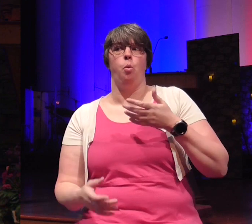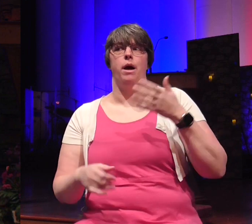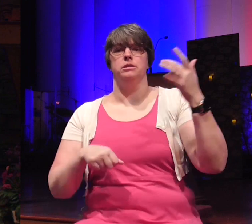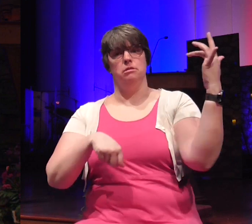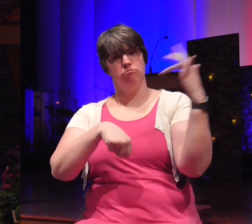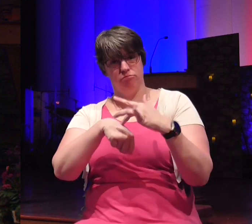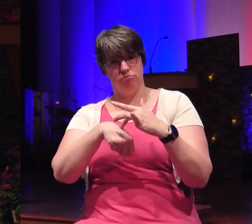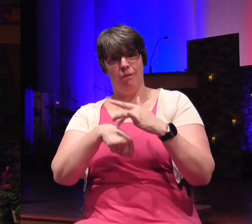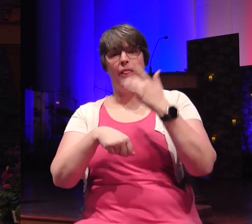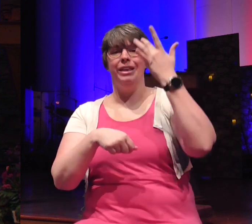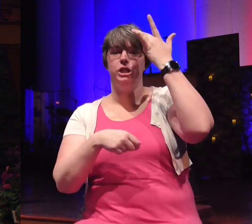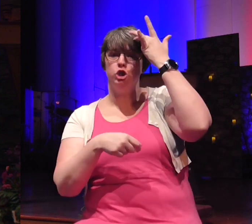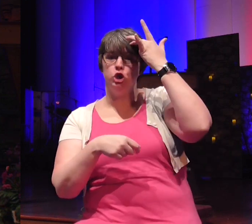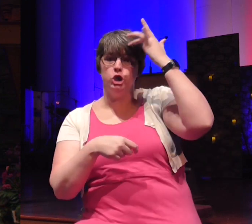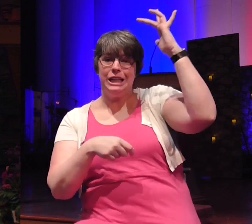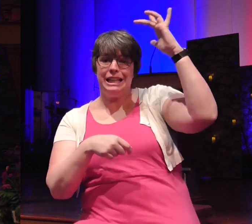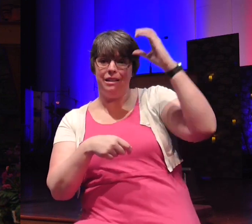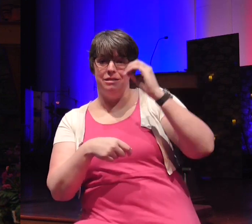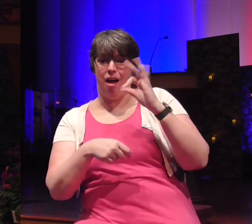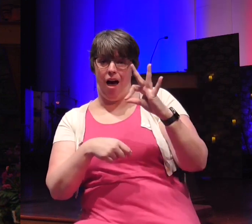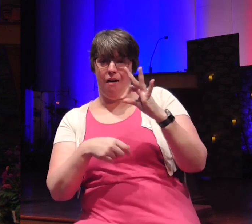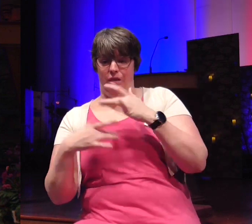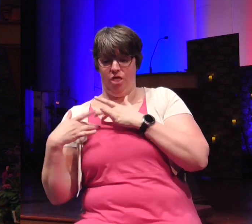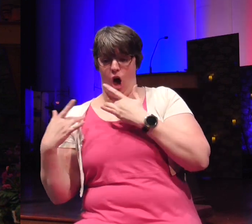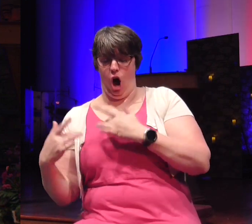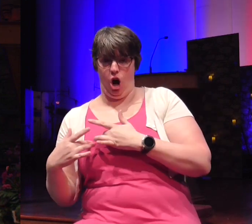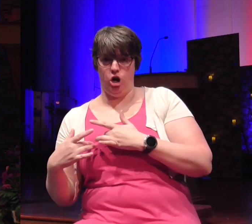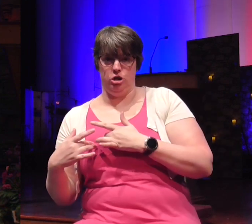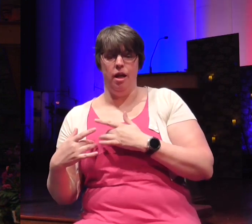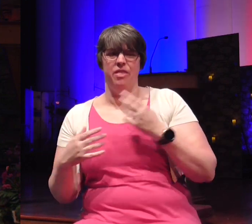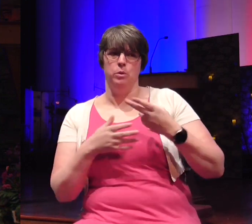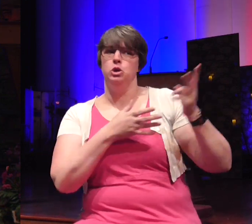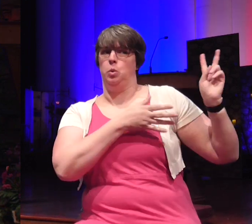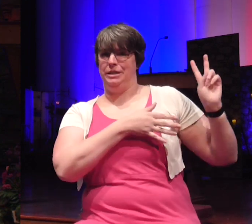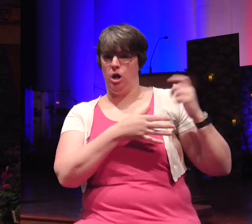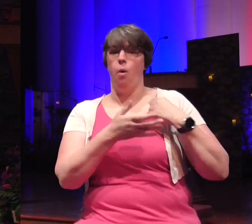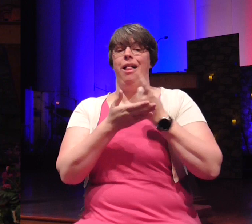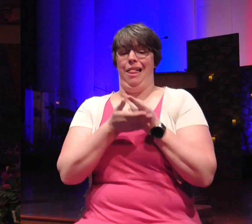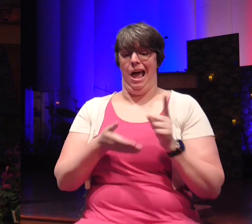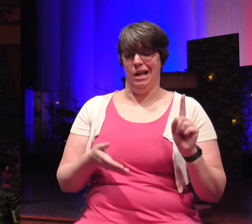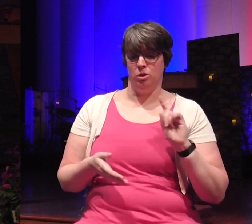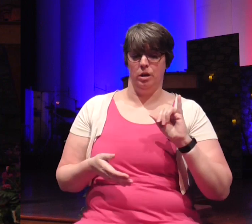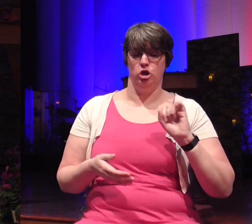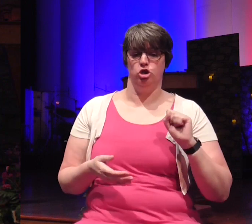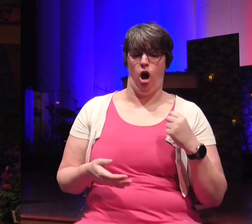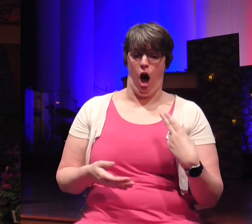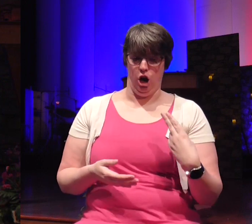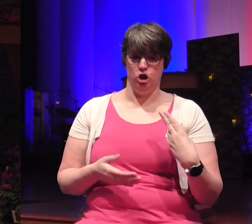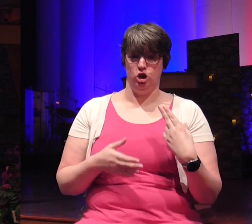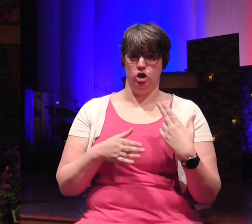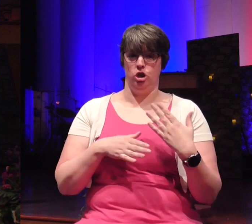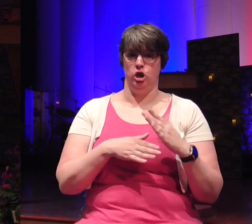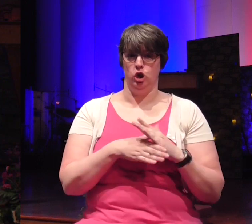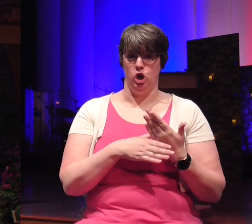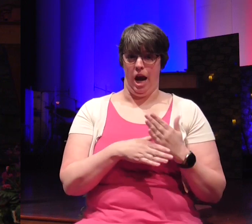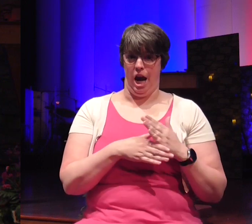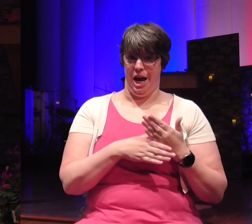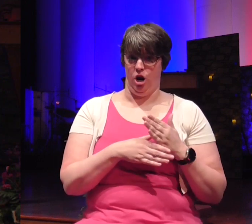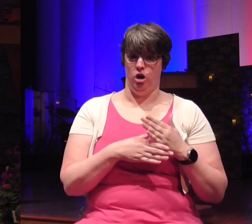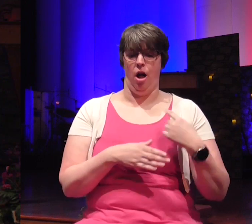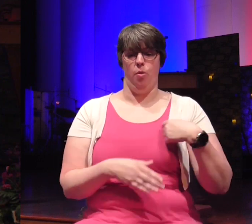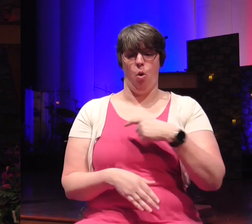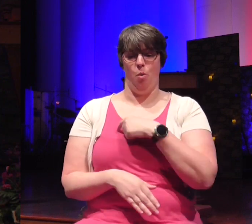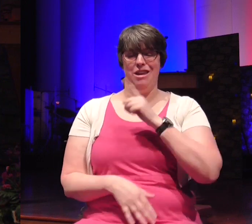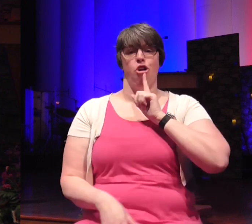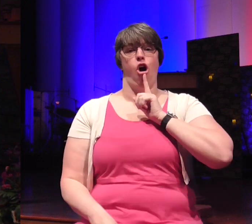the genius of the heart. Then last Sunday, Reverend Josh, he shared with us that we